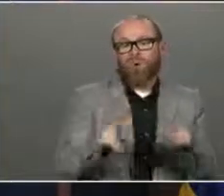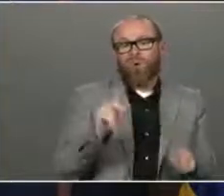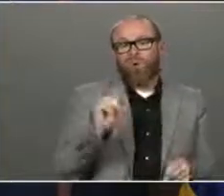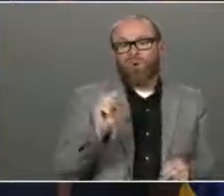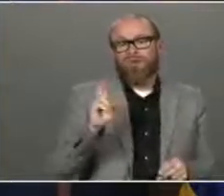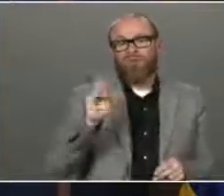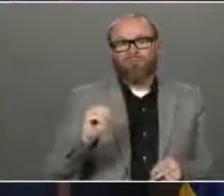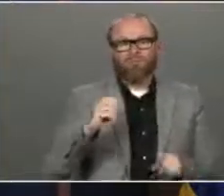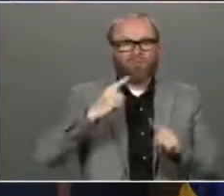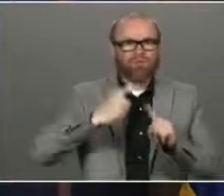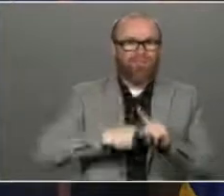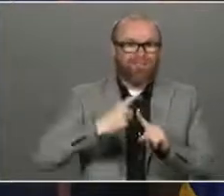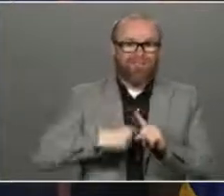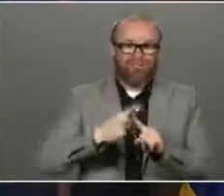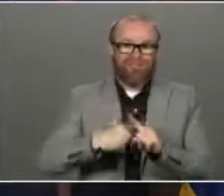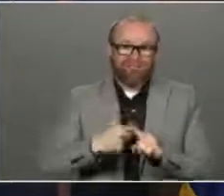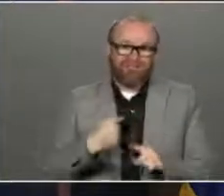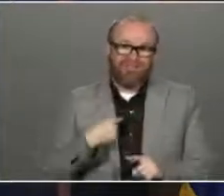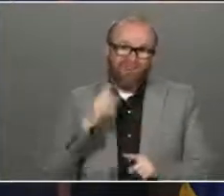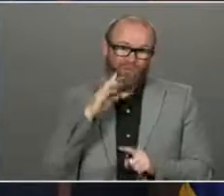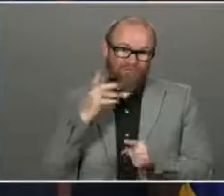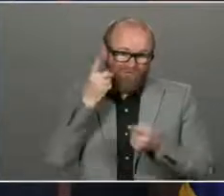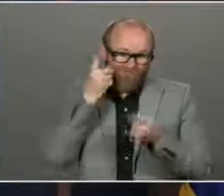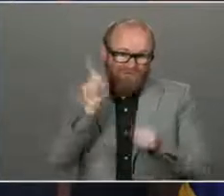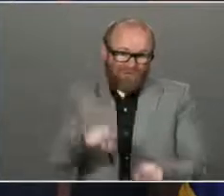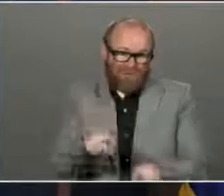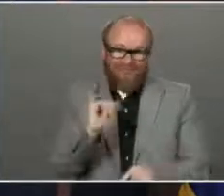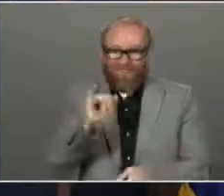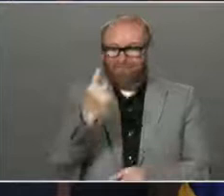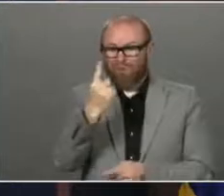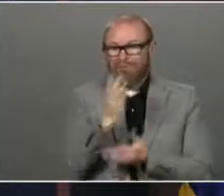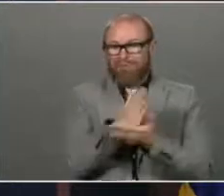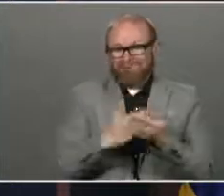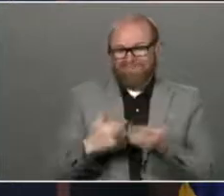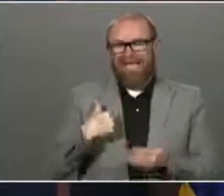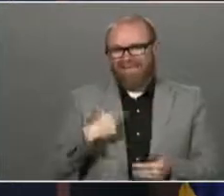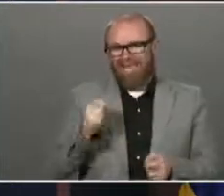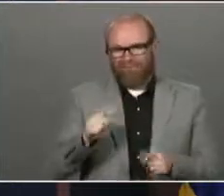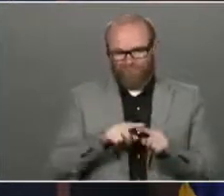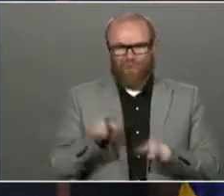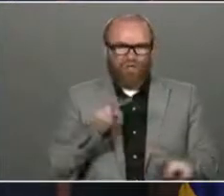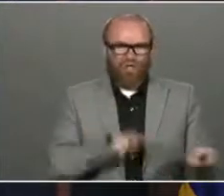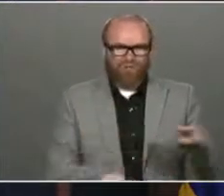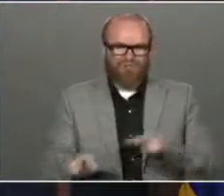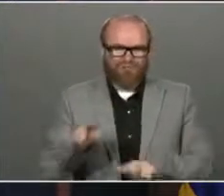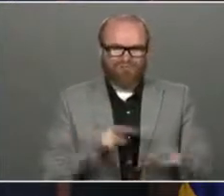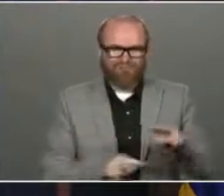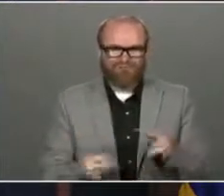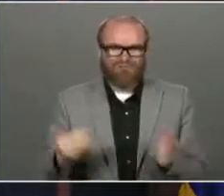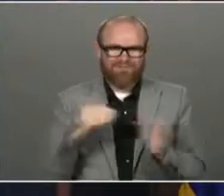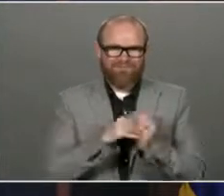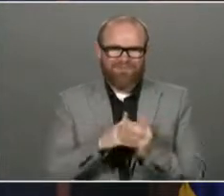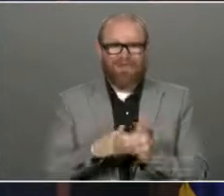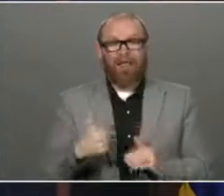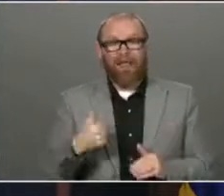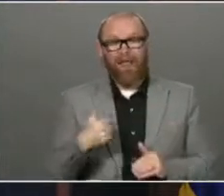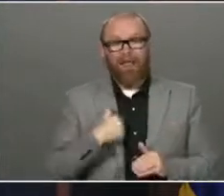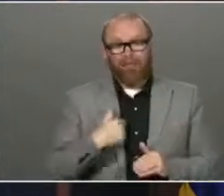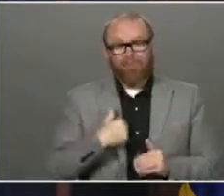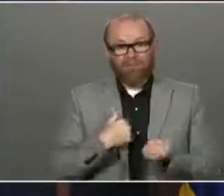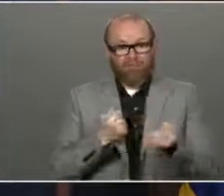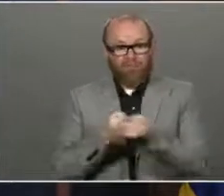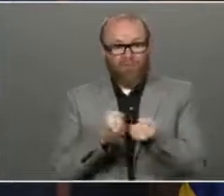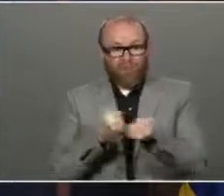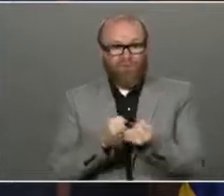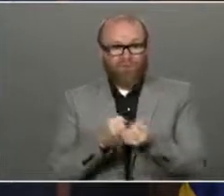go, I will say that is one piece that I am reevaluating, and I've been very supportive